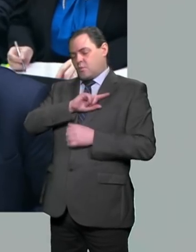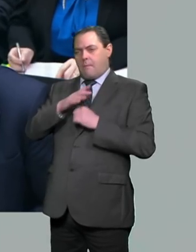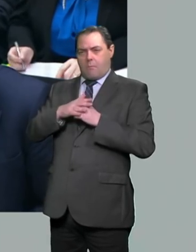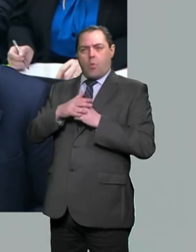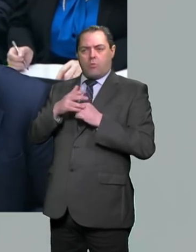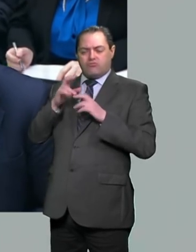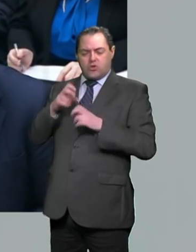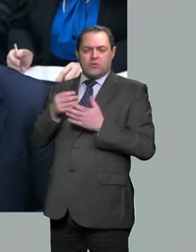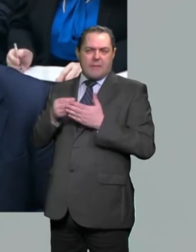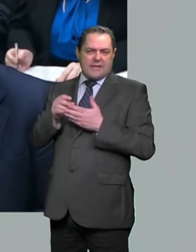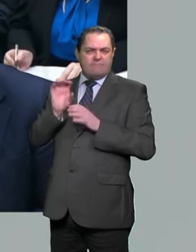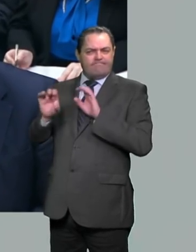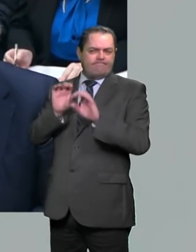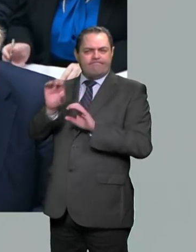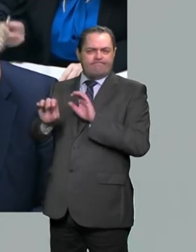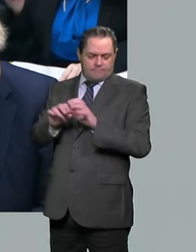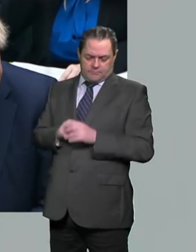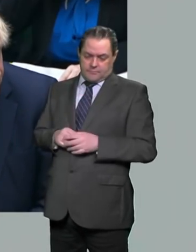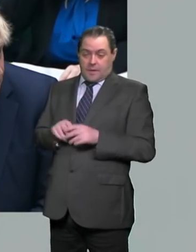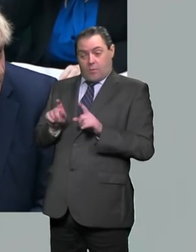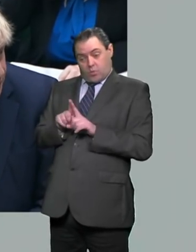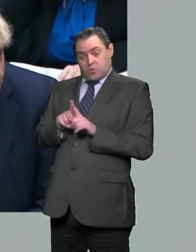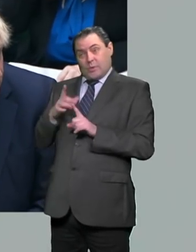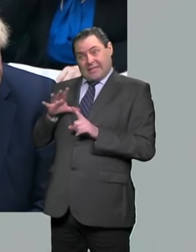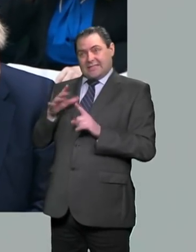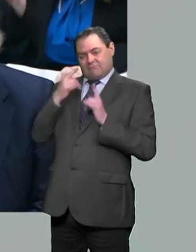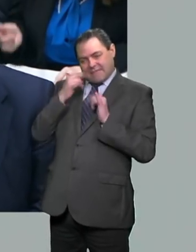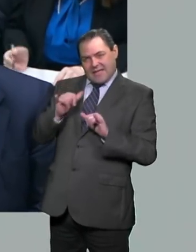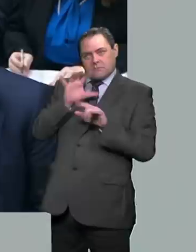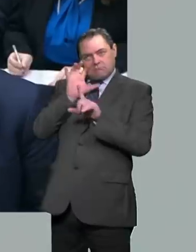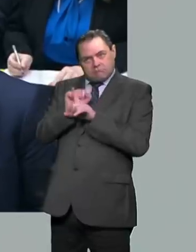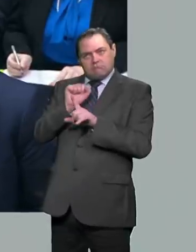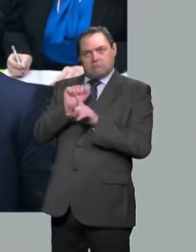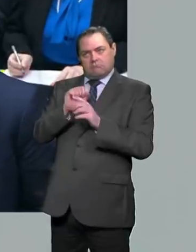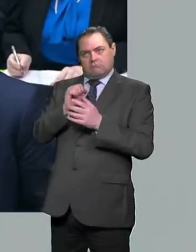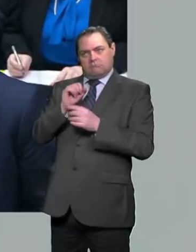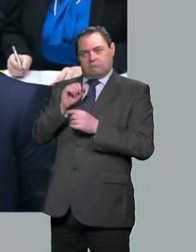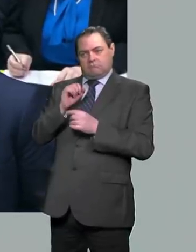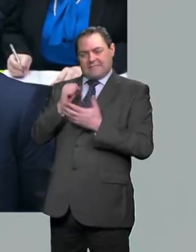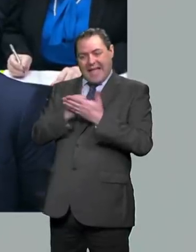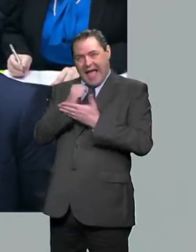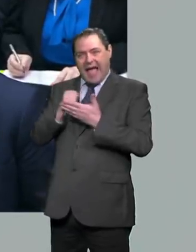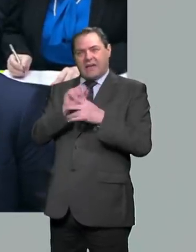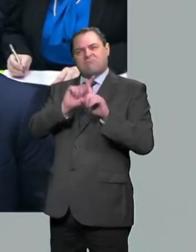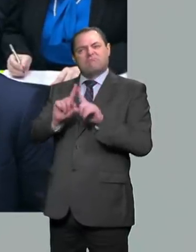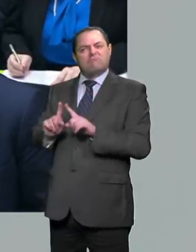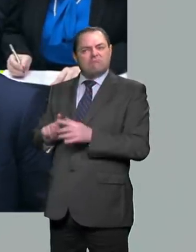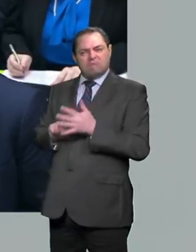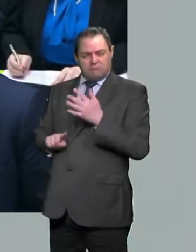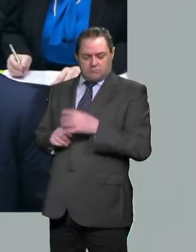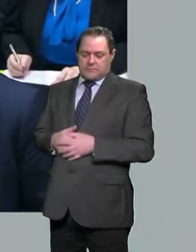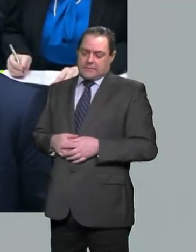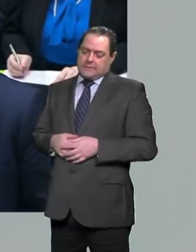it's also vital that we do tests and diagnostic scans and screens early enough. And that's why it's